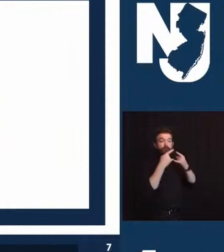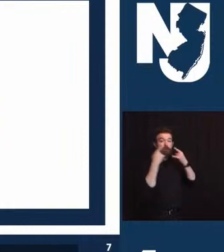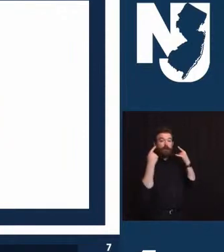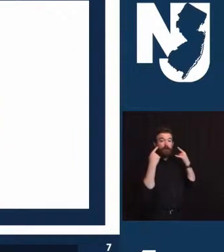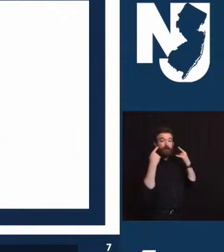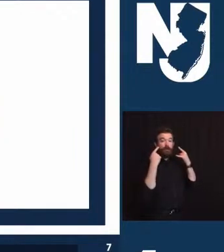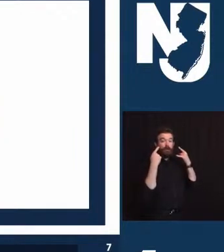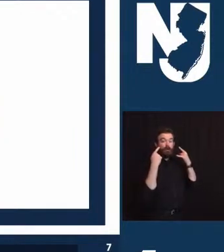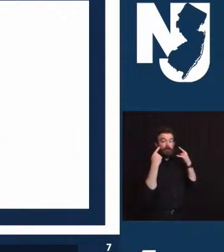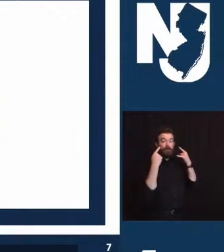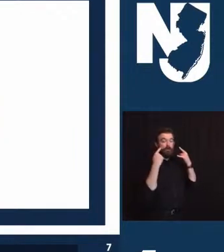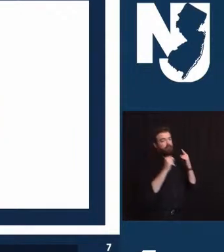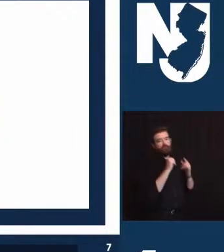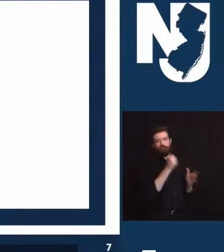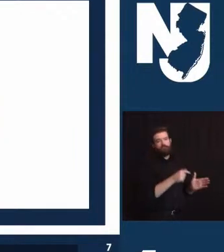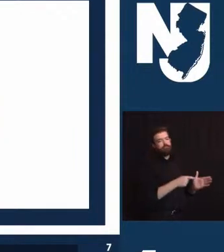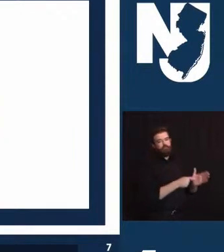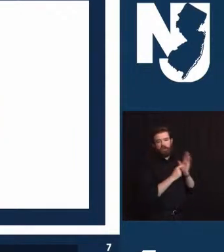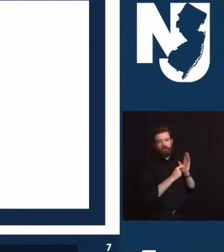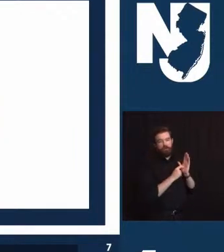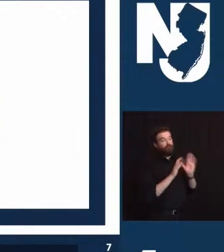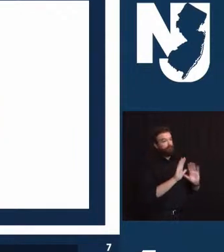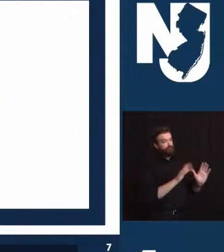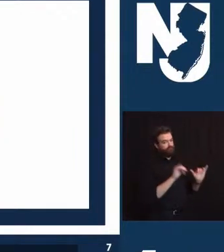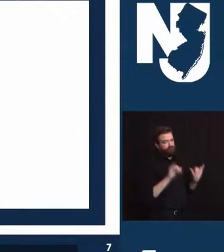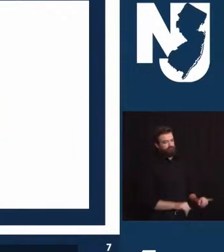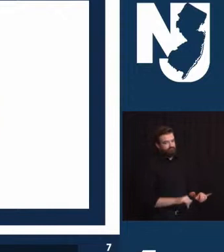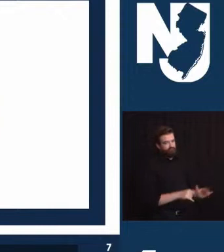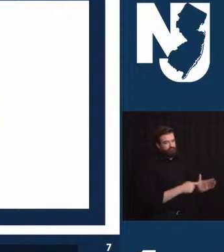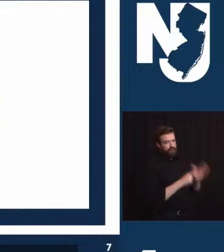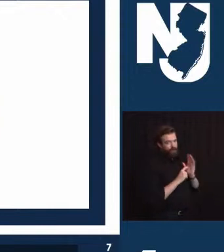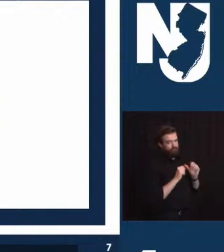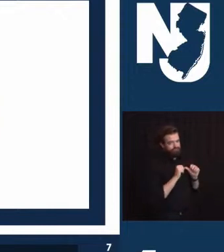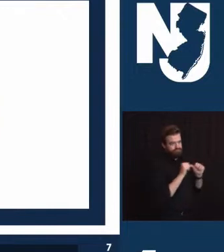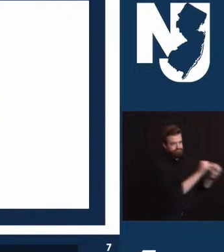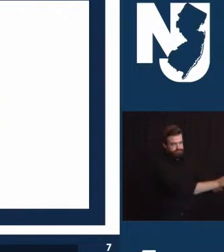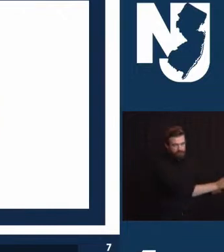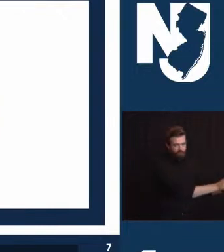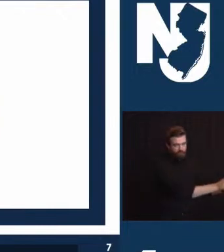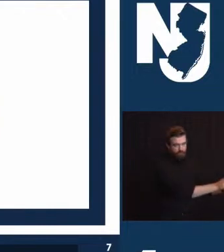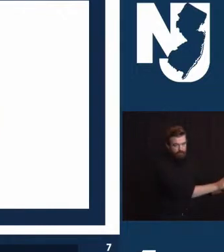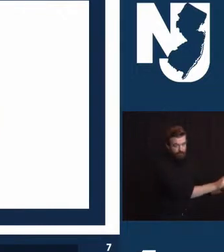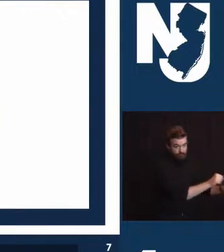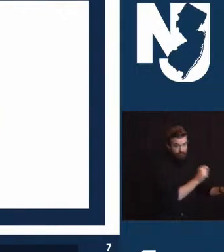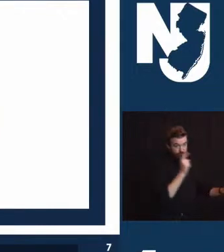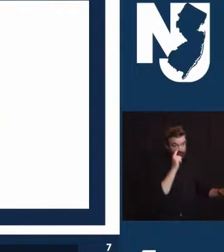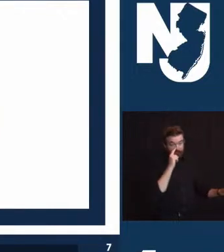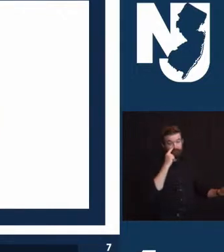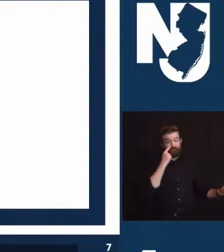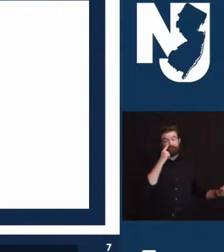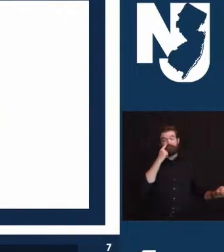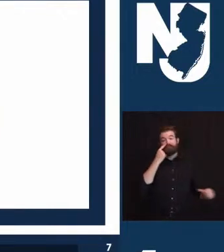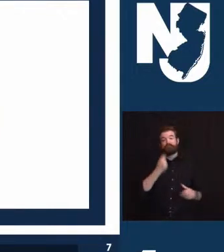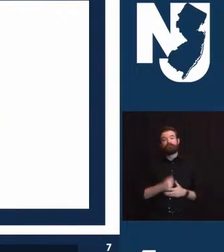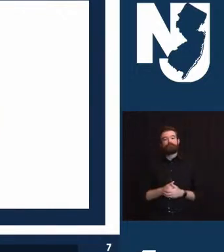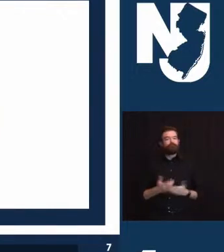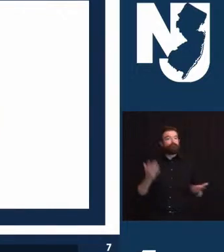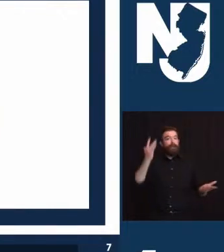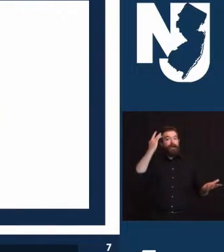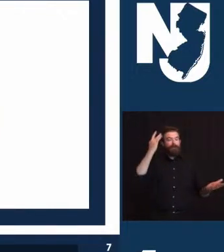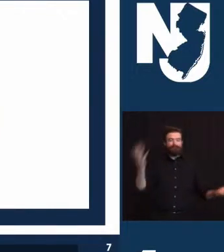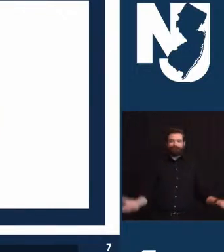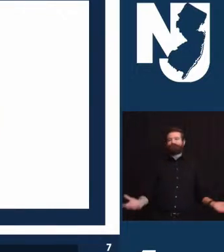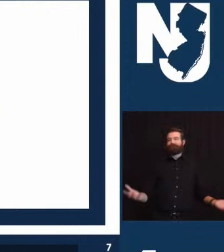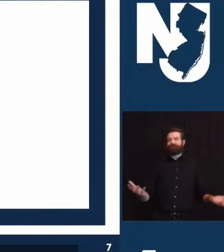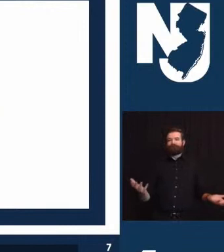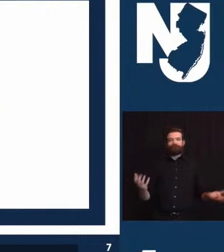not out of the woods yet. The majority of New Jerseyans are still unvaccinated, and we're not checking anyone's vaccine